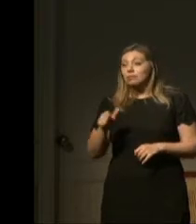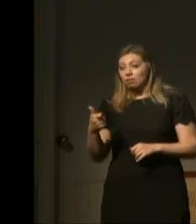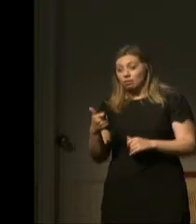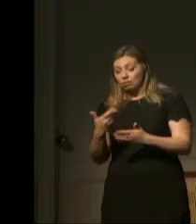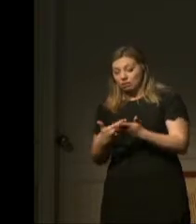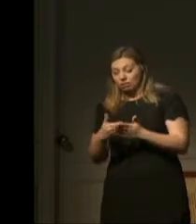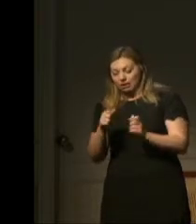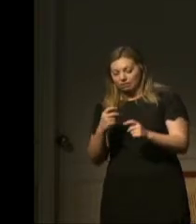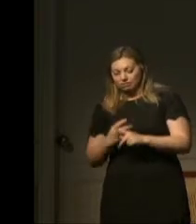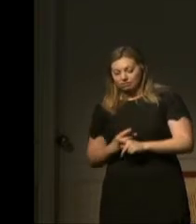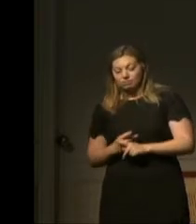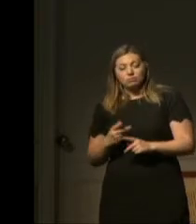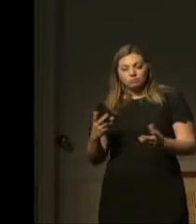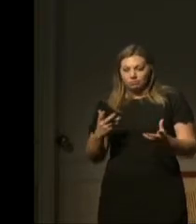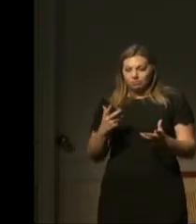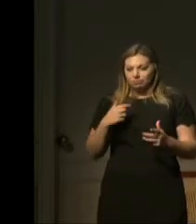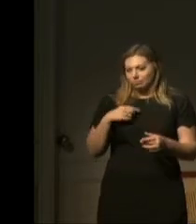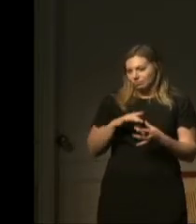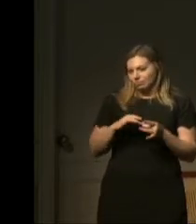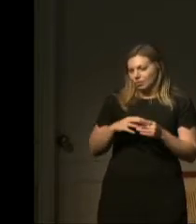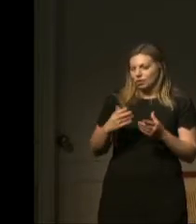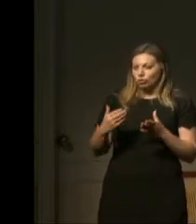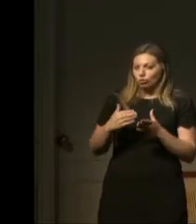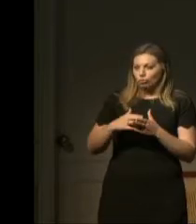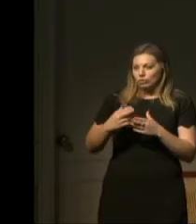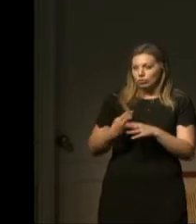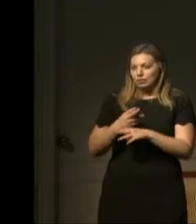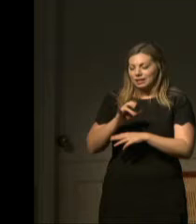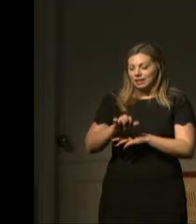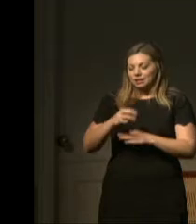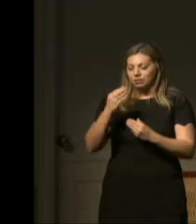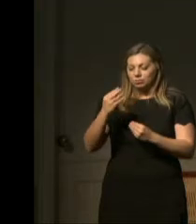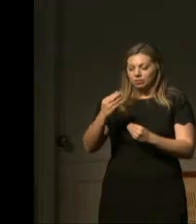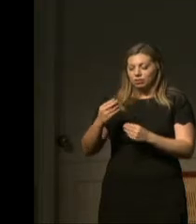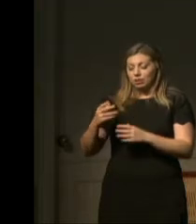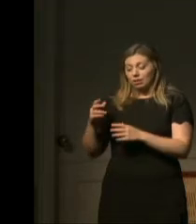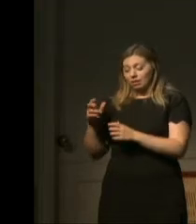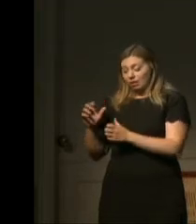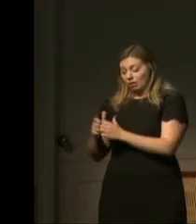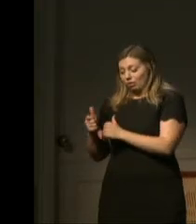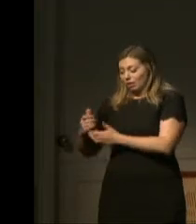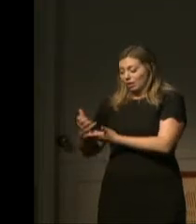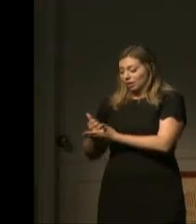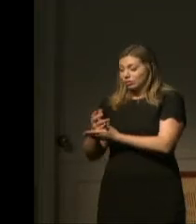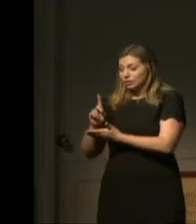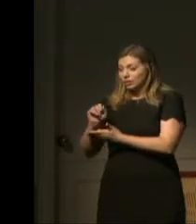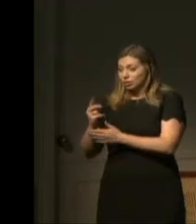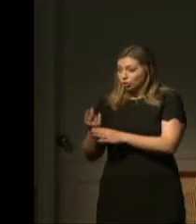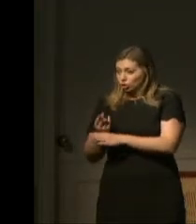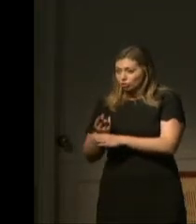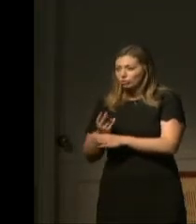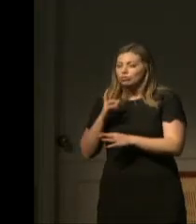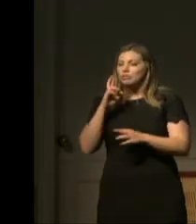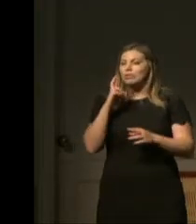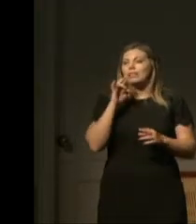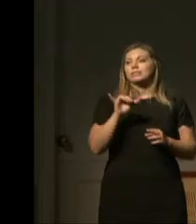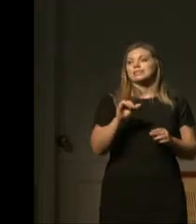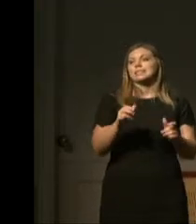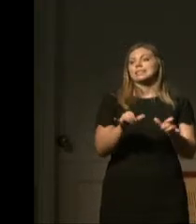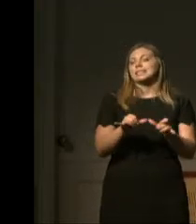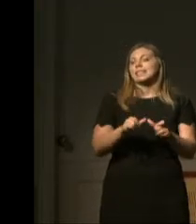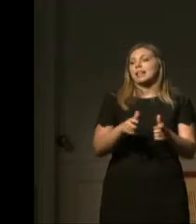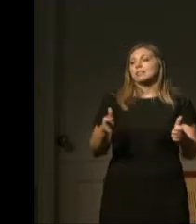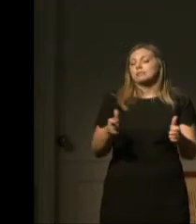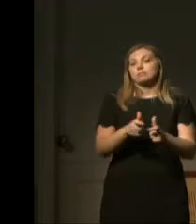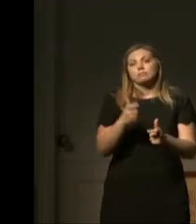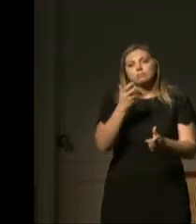discovered, and I mentioned recycling the information from how the collection data is used, we discovered that scale is